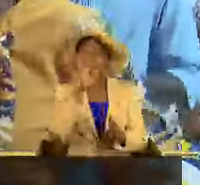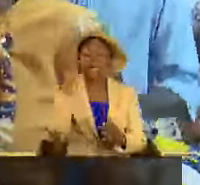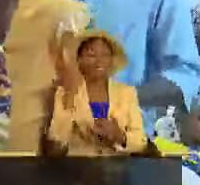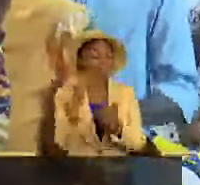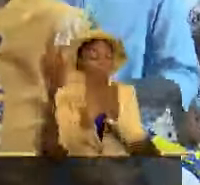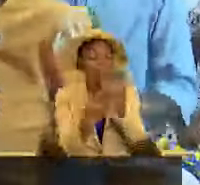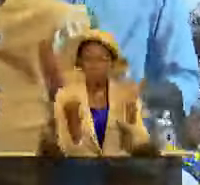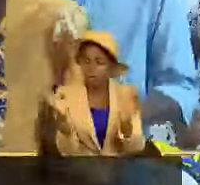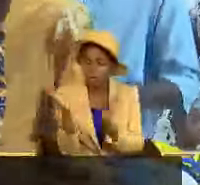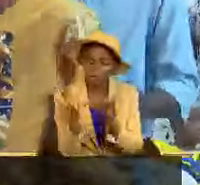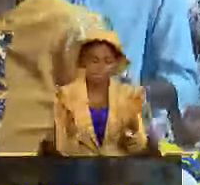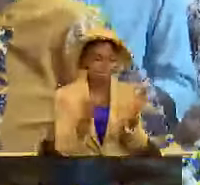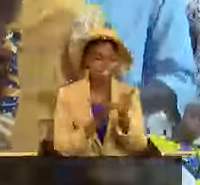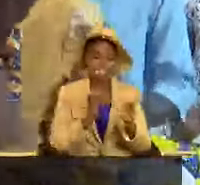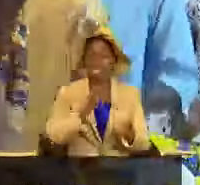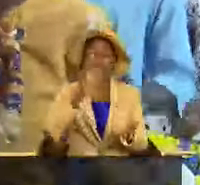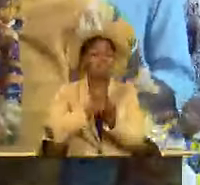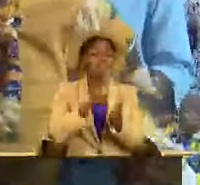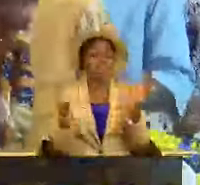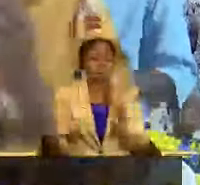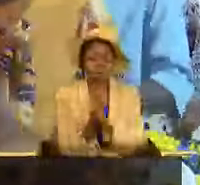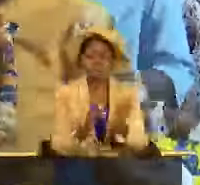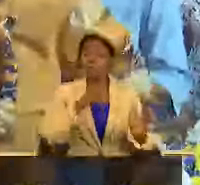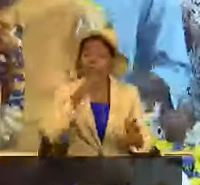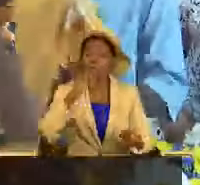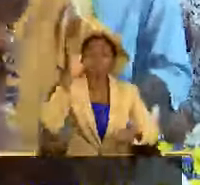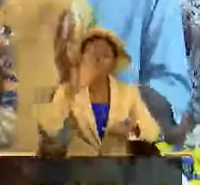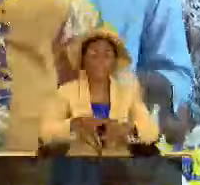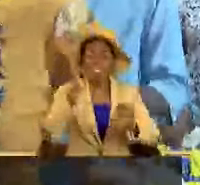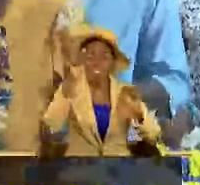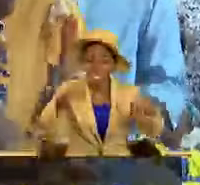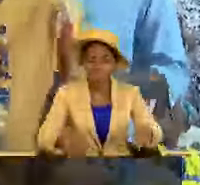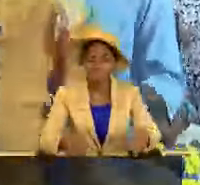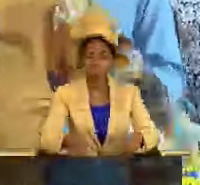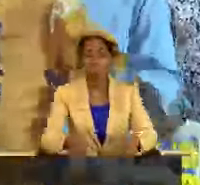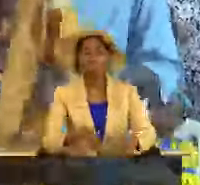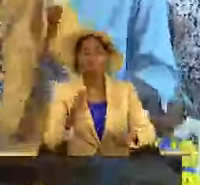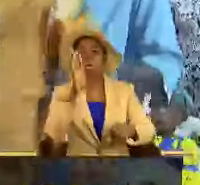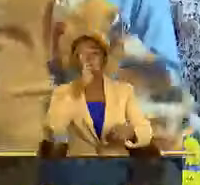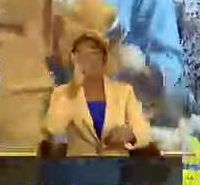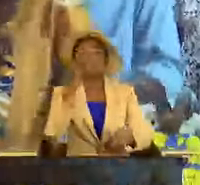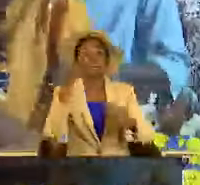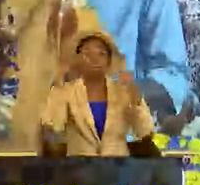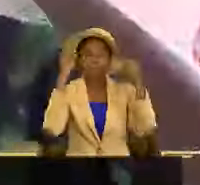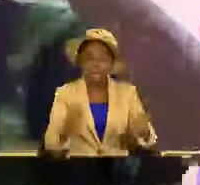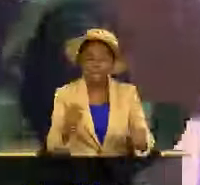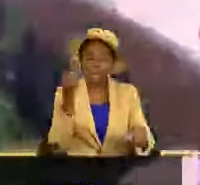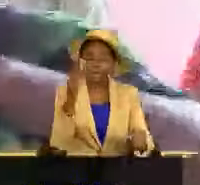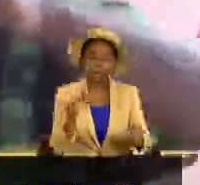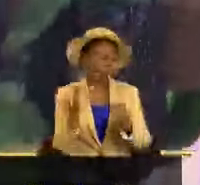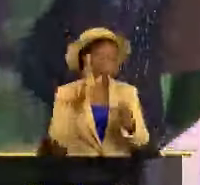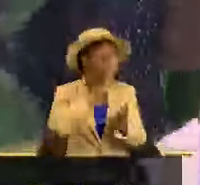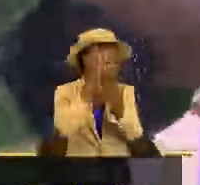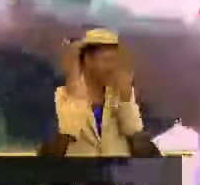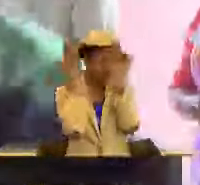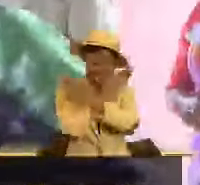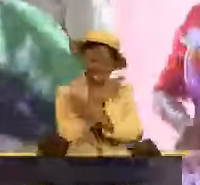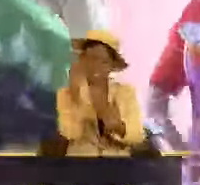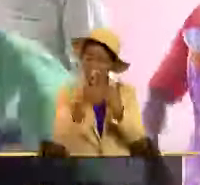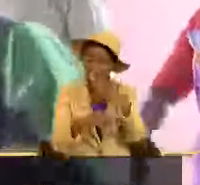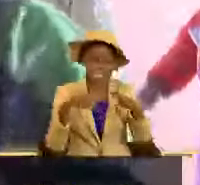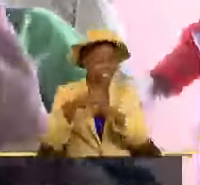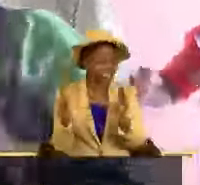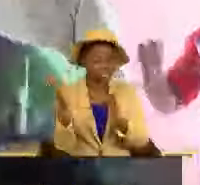declare Bly become Untouchable to powers of darkness in the name of Jesus have become